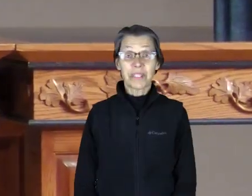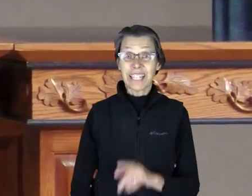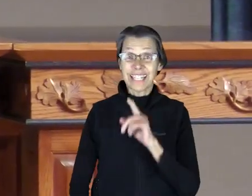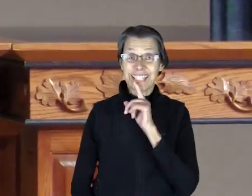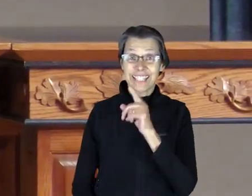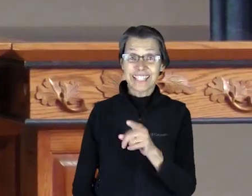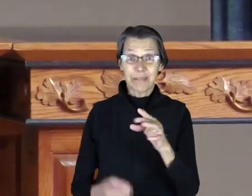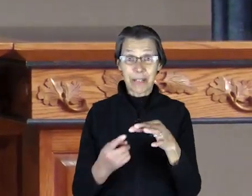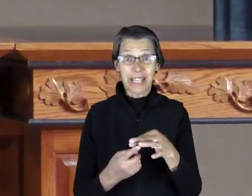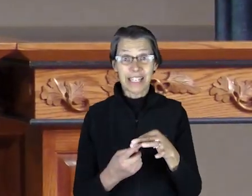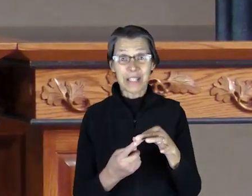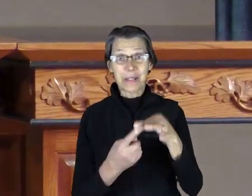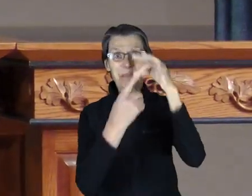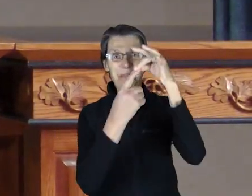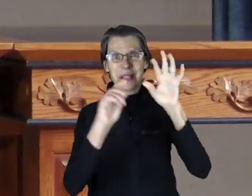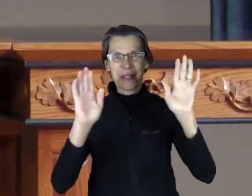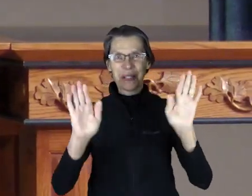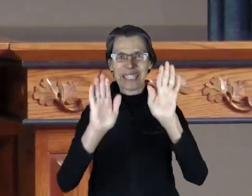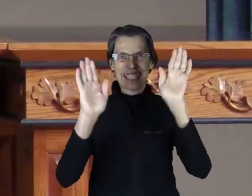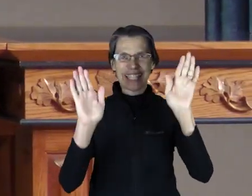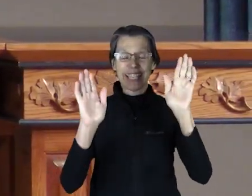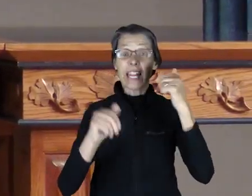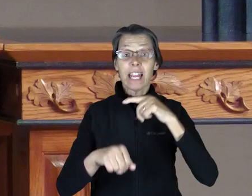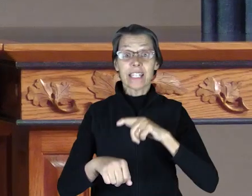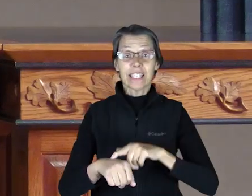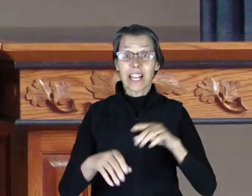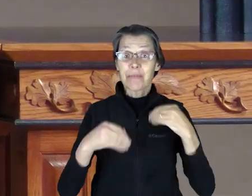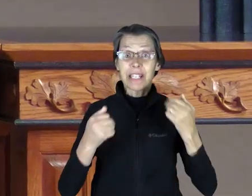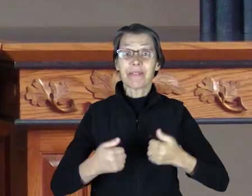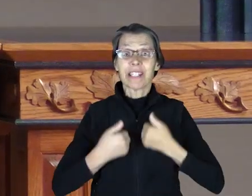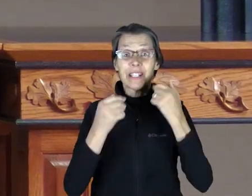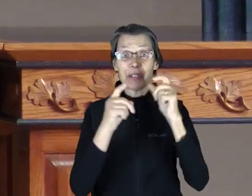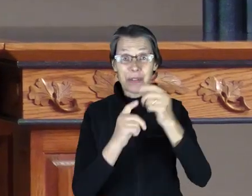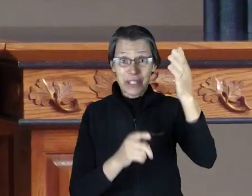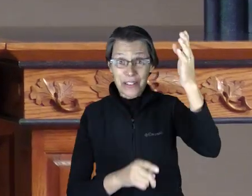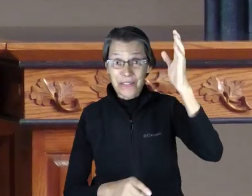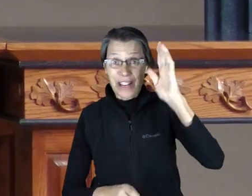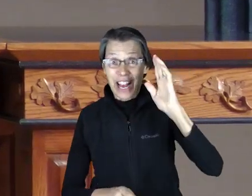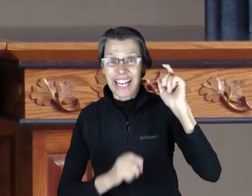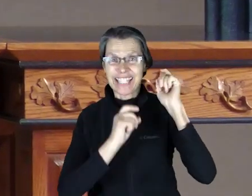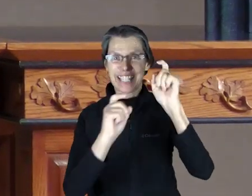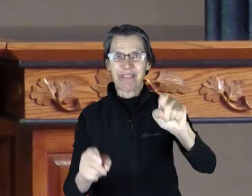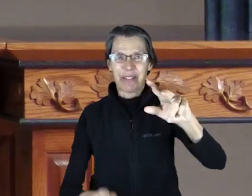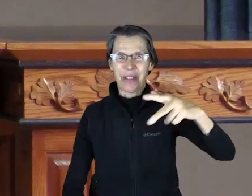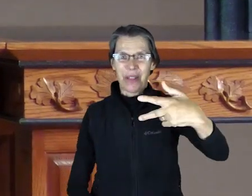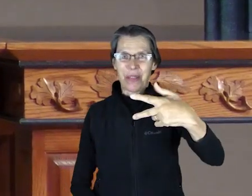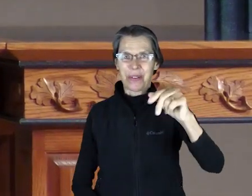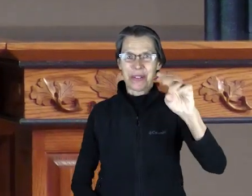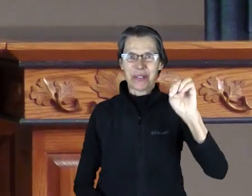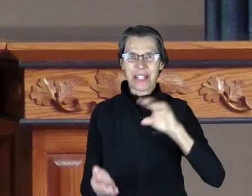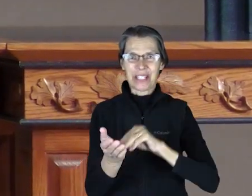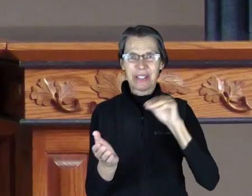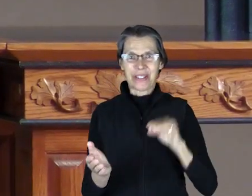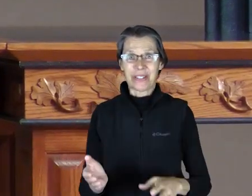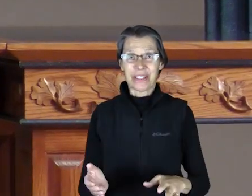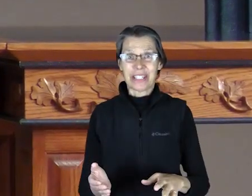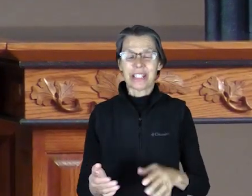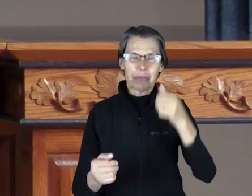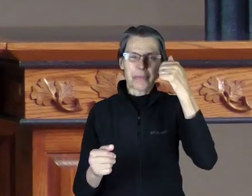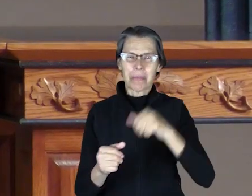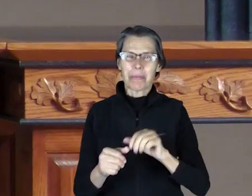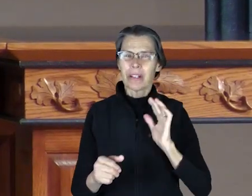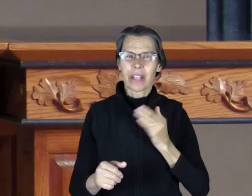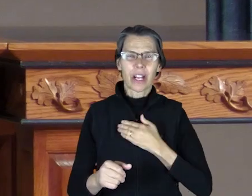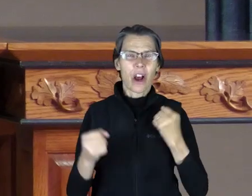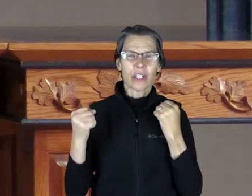This indeed has been a special Sunday. Anytime we give the living word of God as a gift to our third graders, it reminds us that our